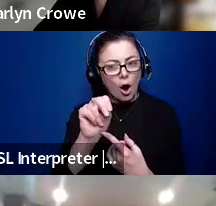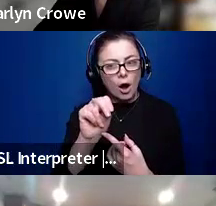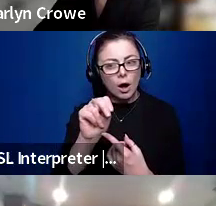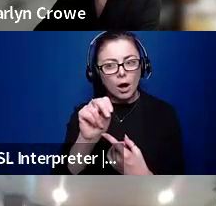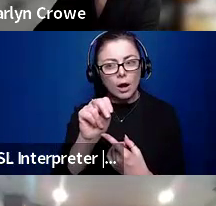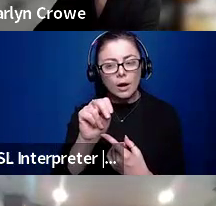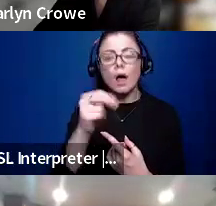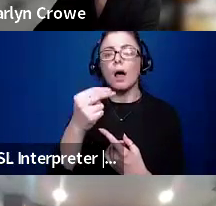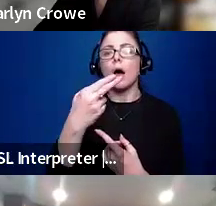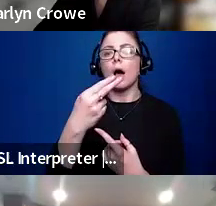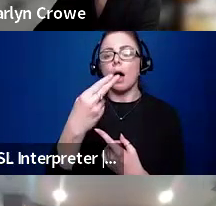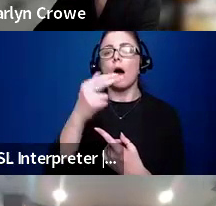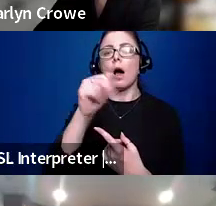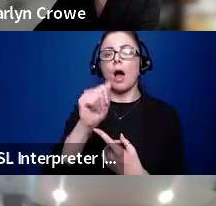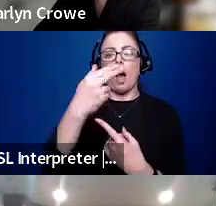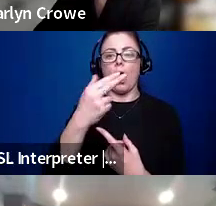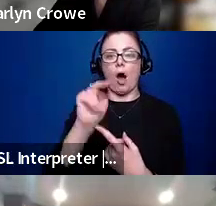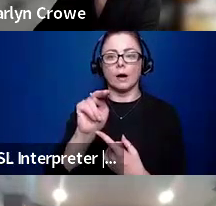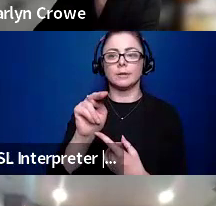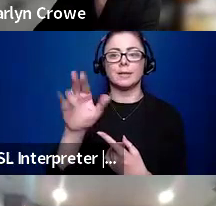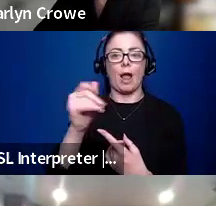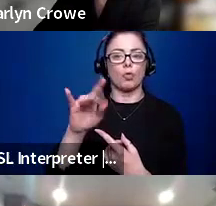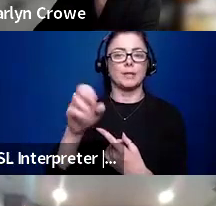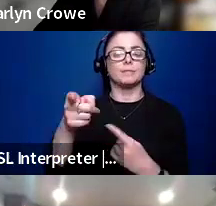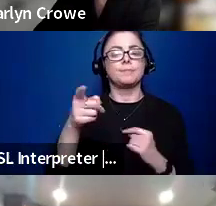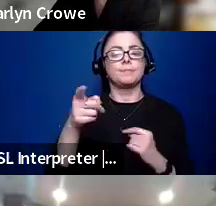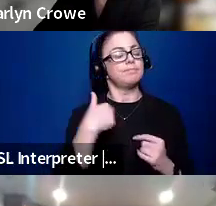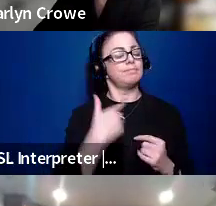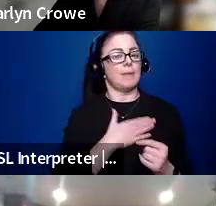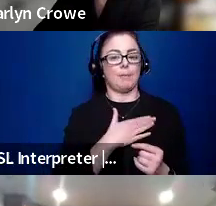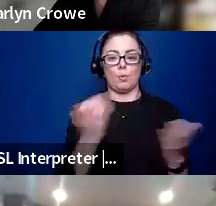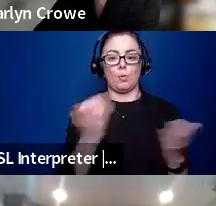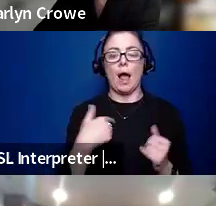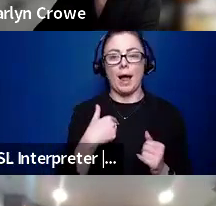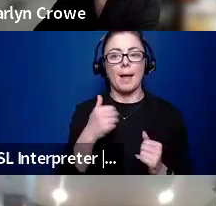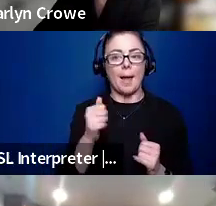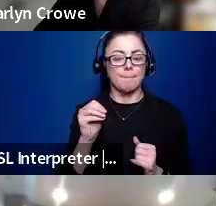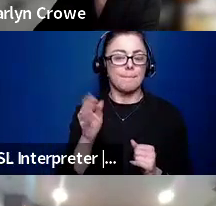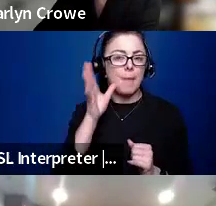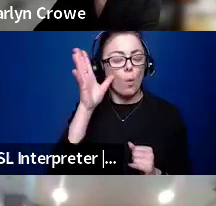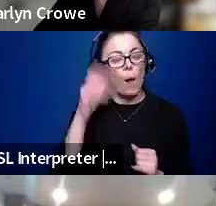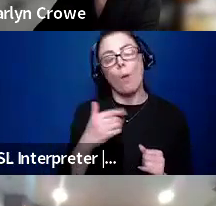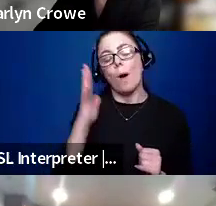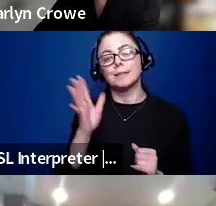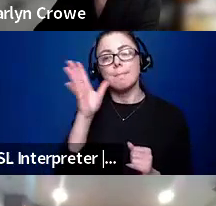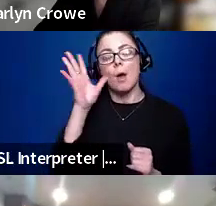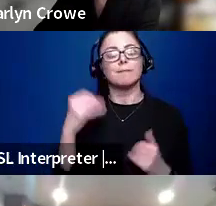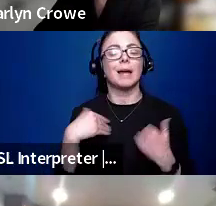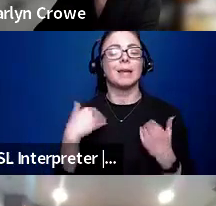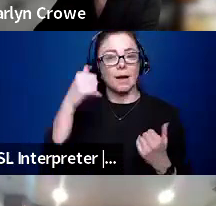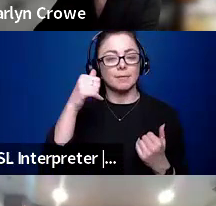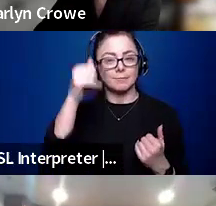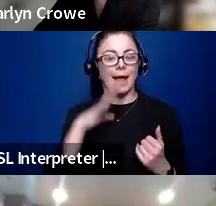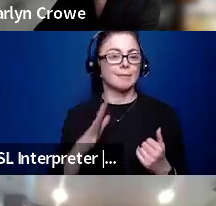Good evening. I'm happy to be here to talk to you. I actually am a parent. I was a parent of a young man back in